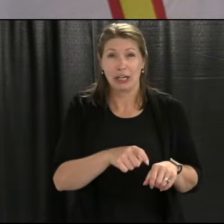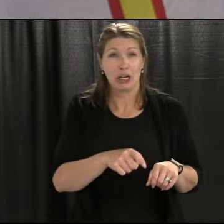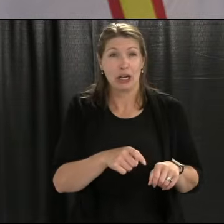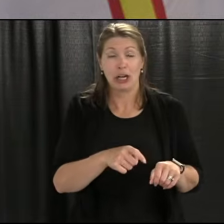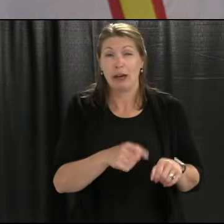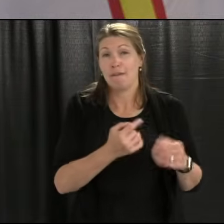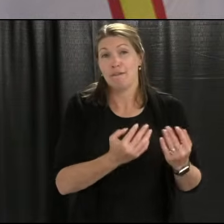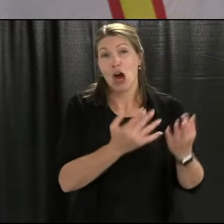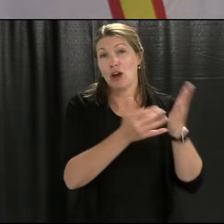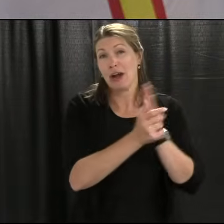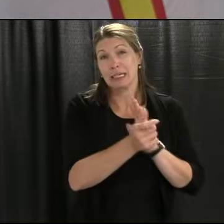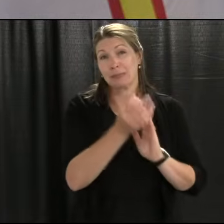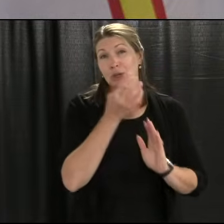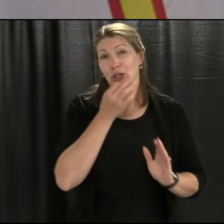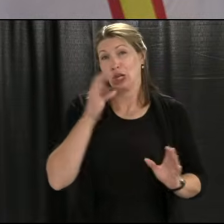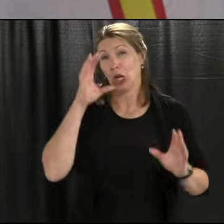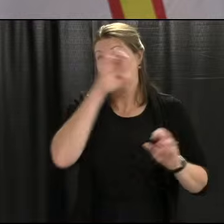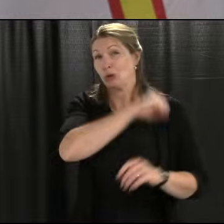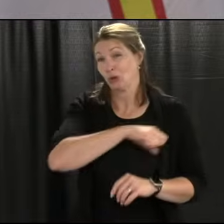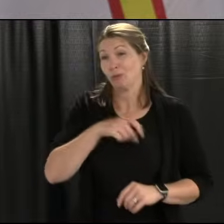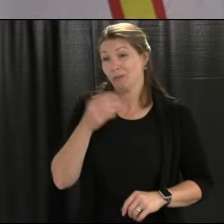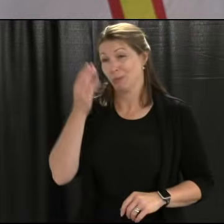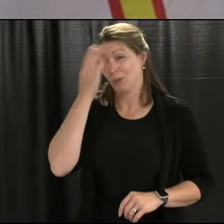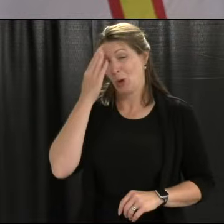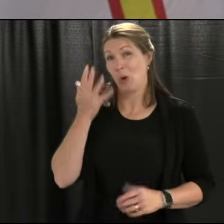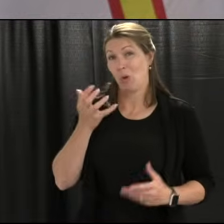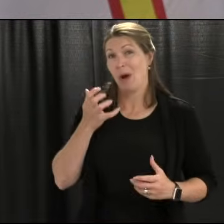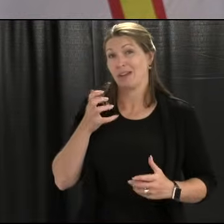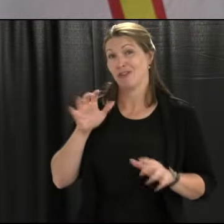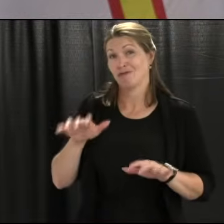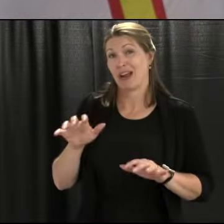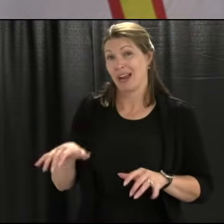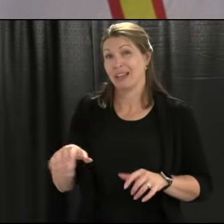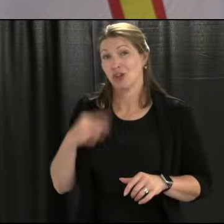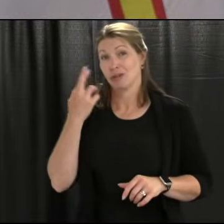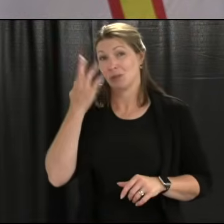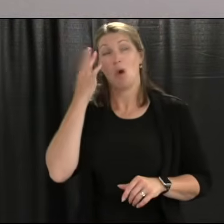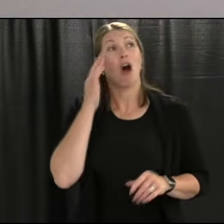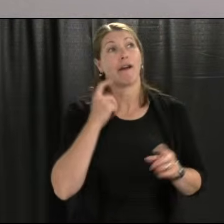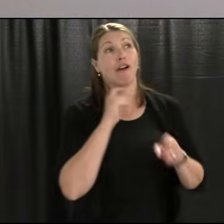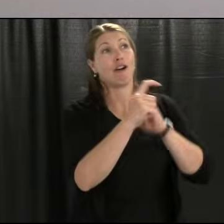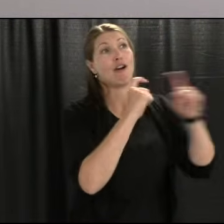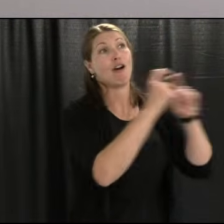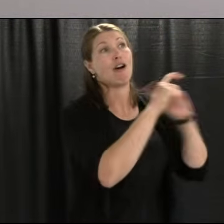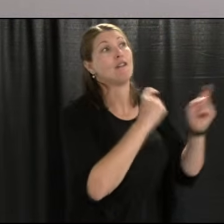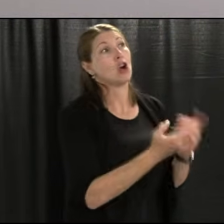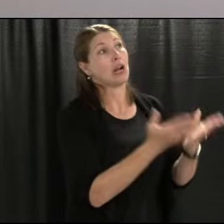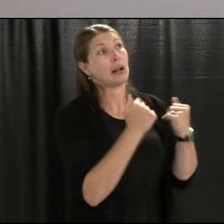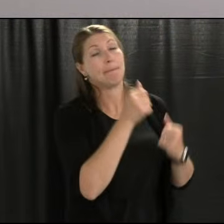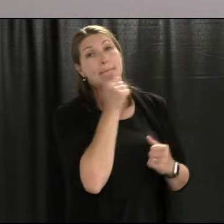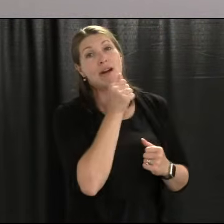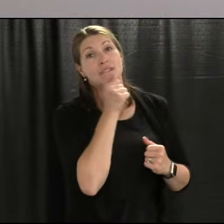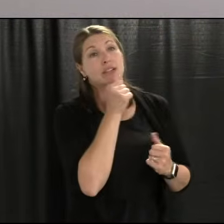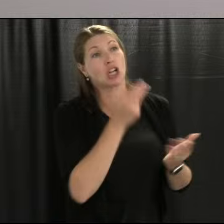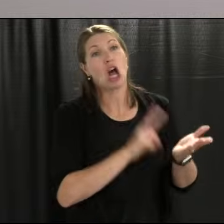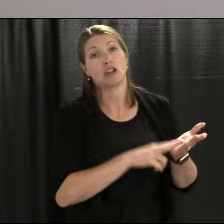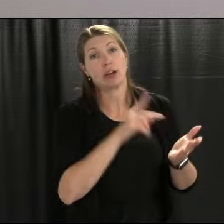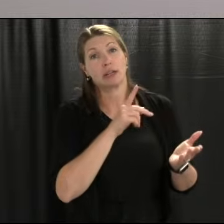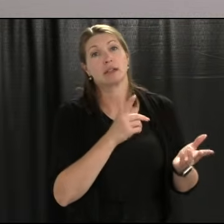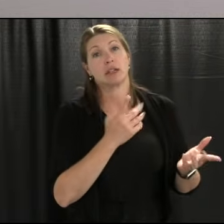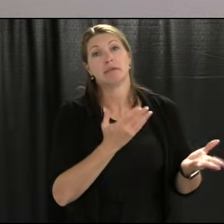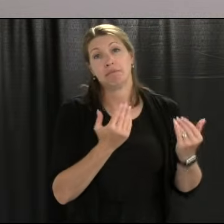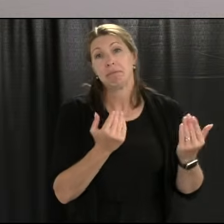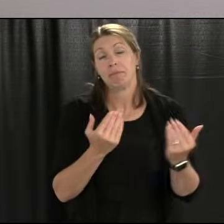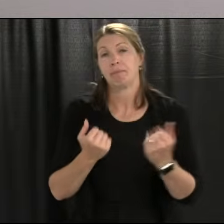conclusion. This is why we continue to look at options to bring in more assets. What do you make of the calls from the independents that the election should be